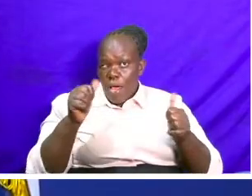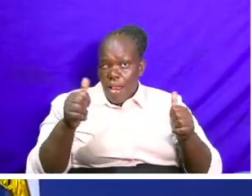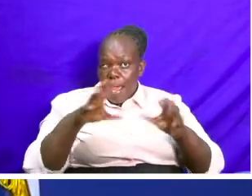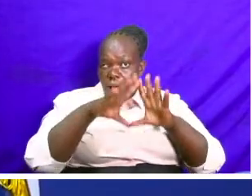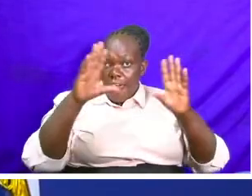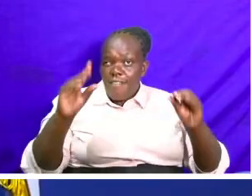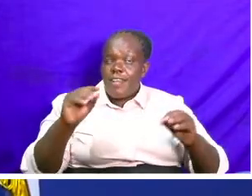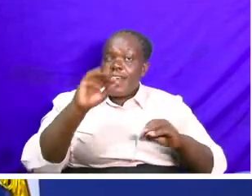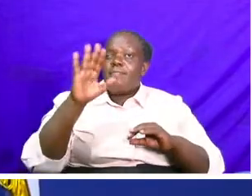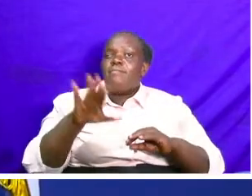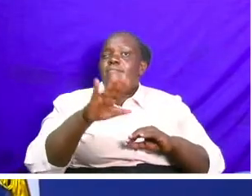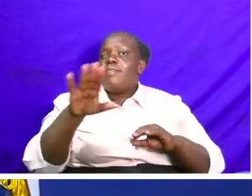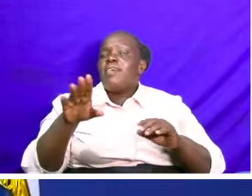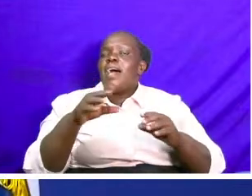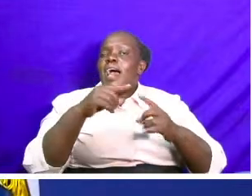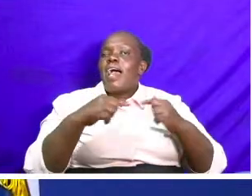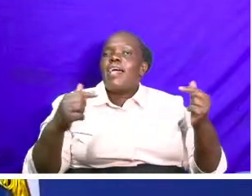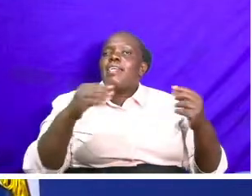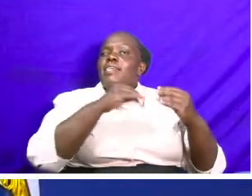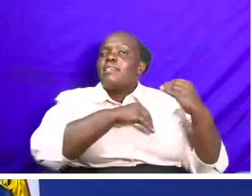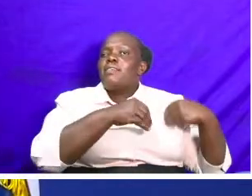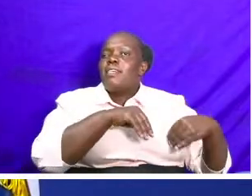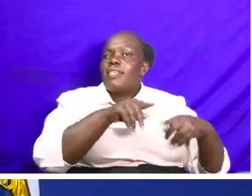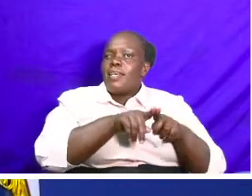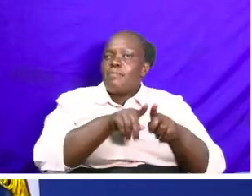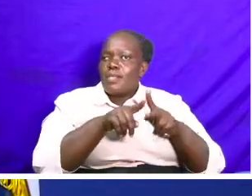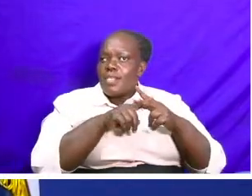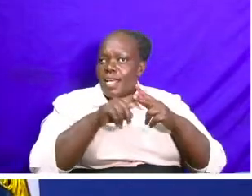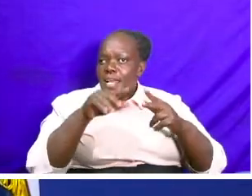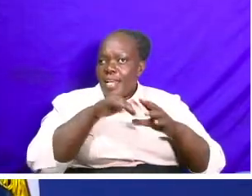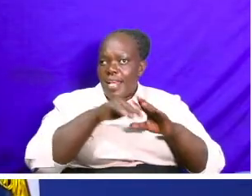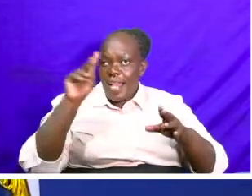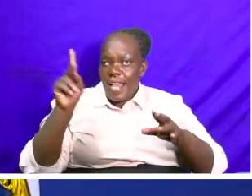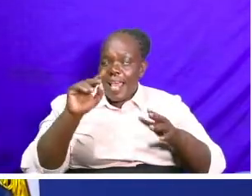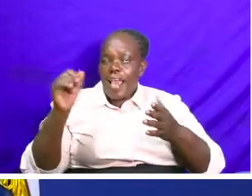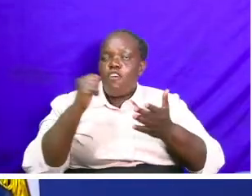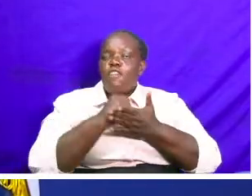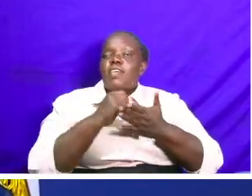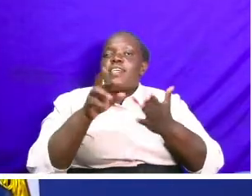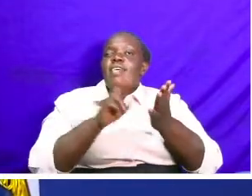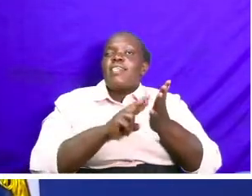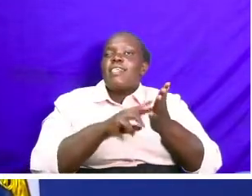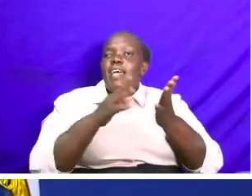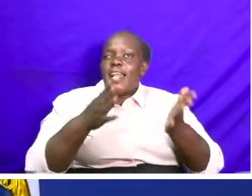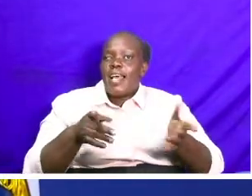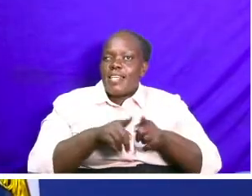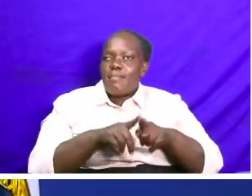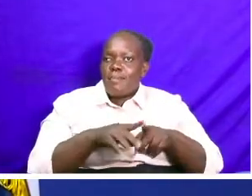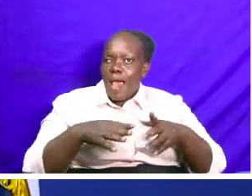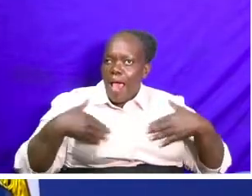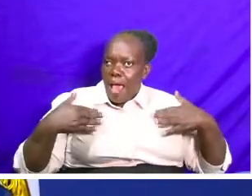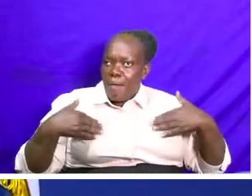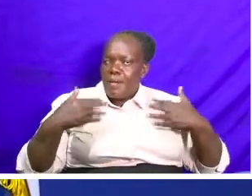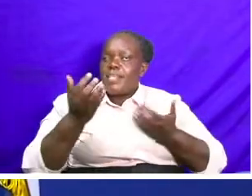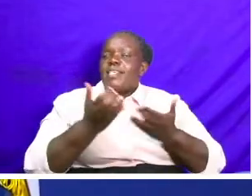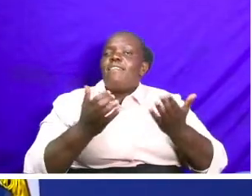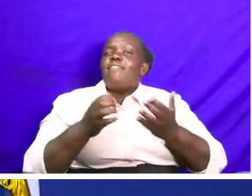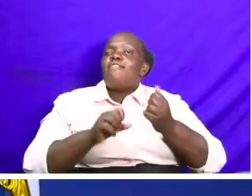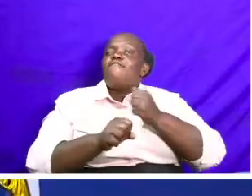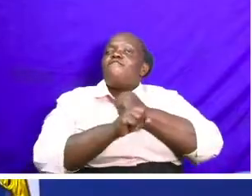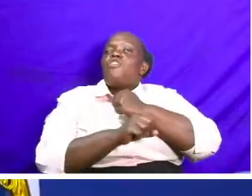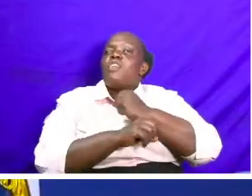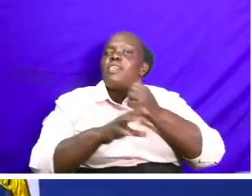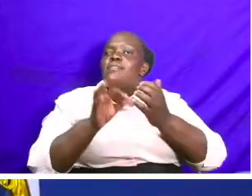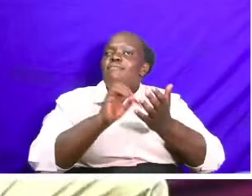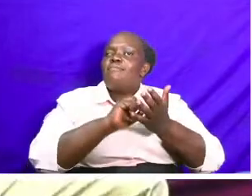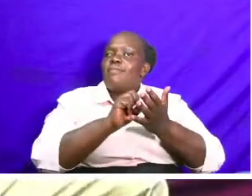African Parliamentarians Network Against Corruption. It was started here in Kenya. The office is registered here, and I was privileged to serve as the founding Secretary General